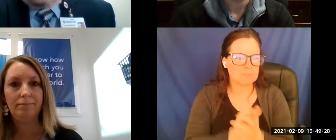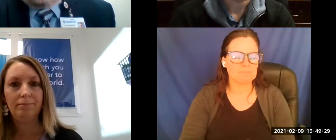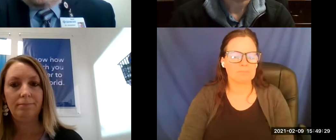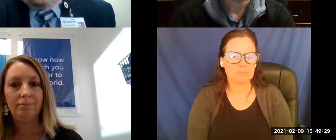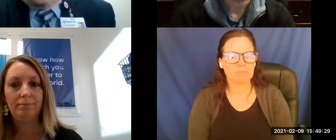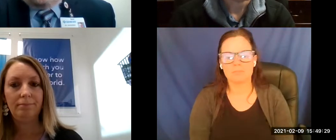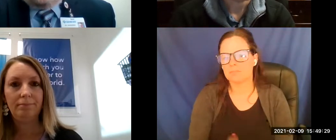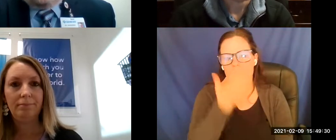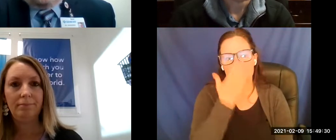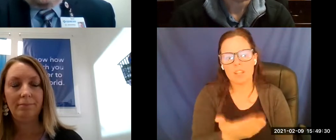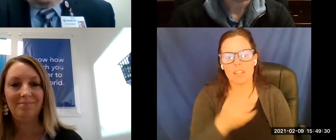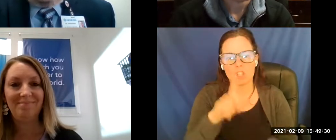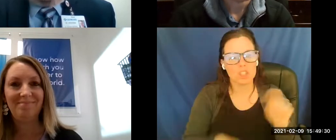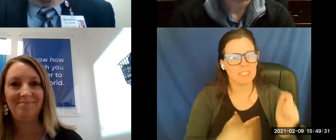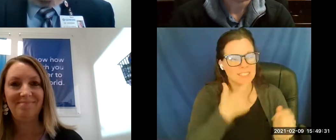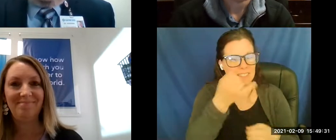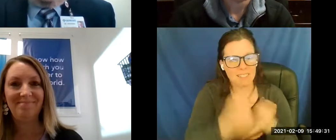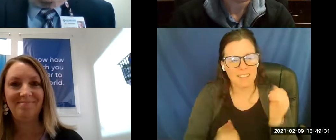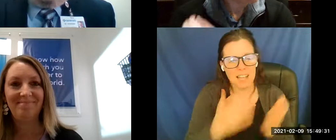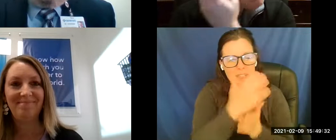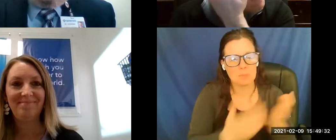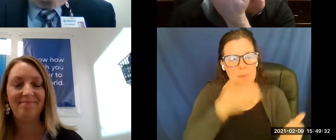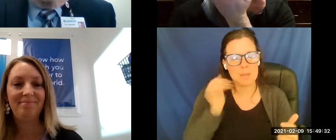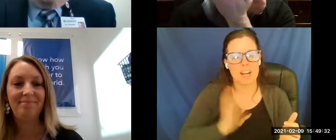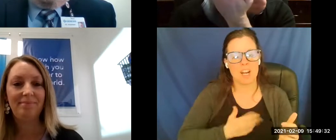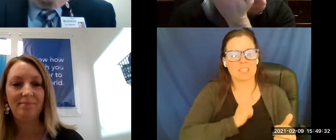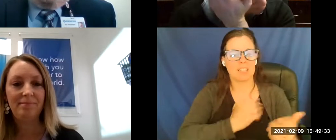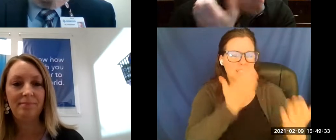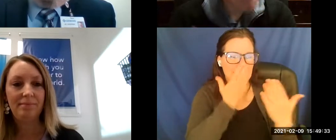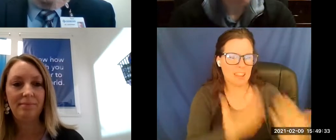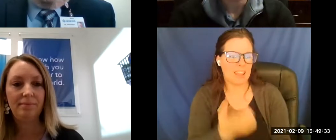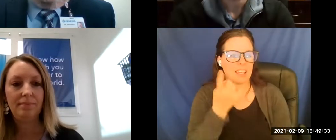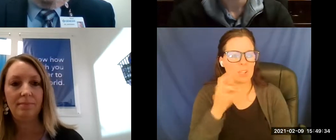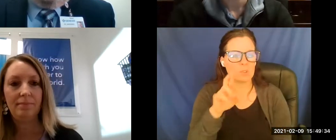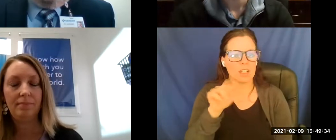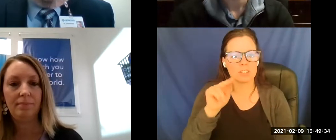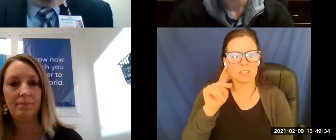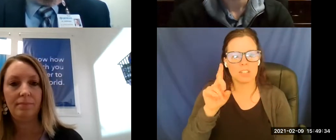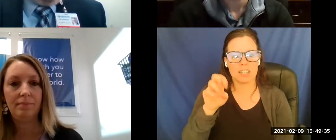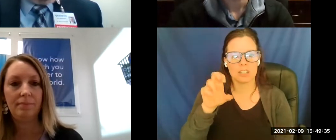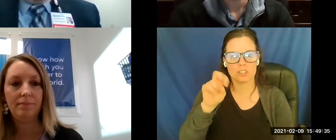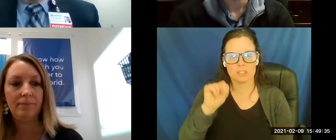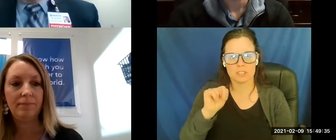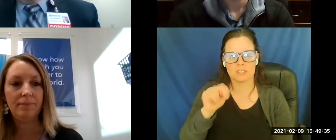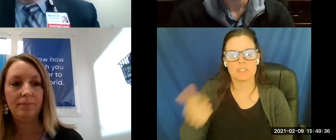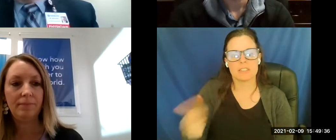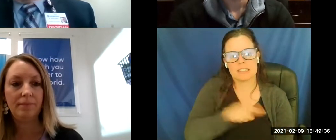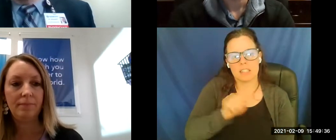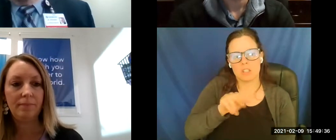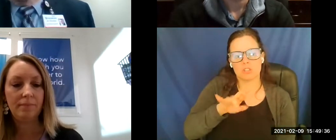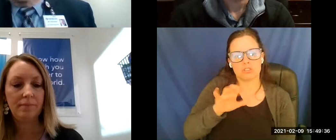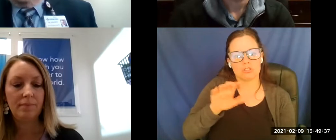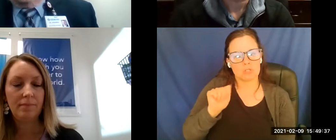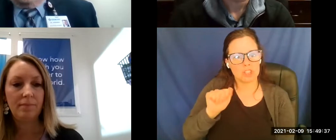Thank you. We could not have said that last part better ourselves. Thank you very much, Dr. Anderson. Next, we'll be hearing from Tricia Fisher, the UnityPoint